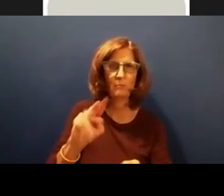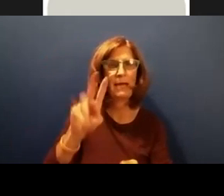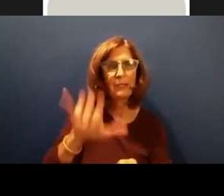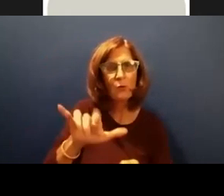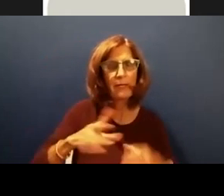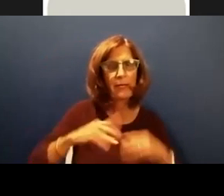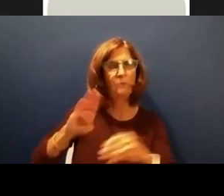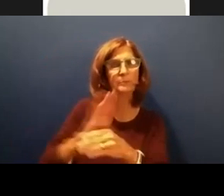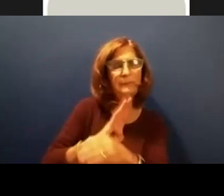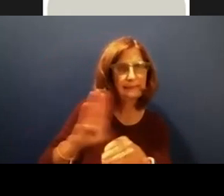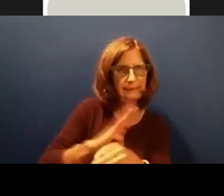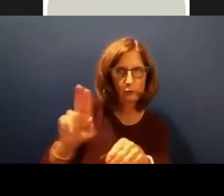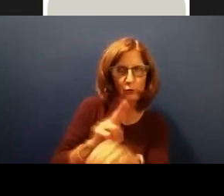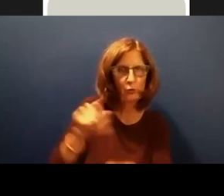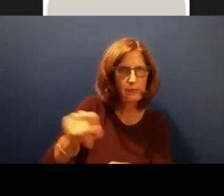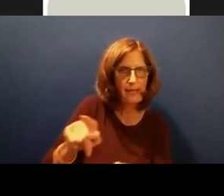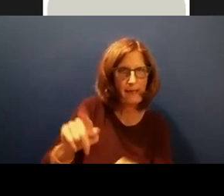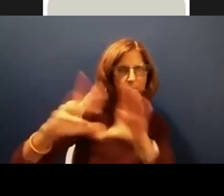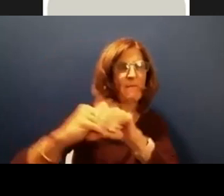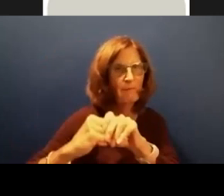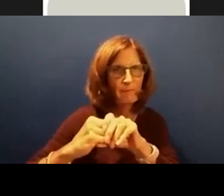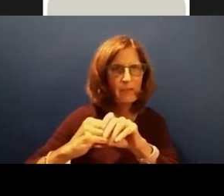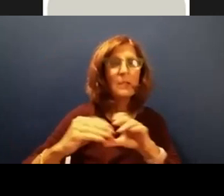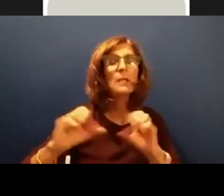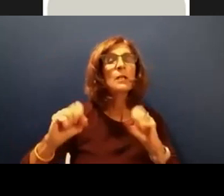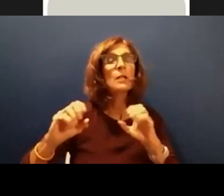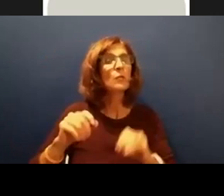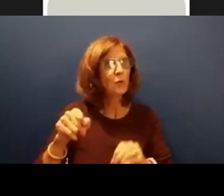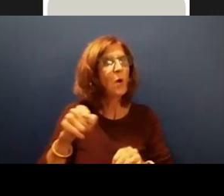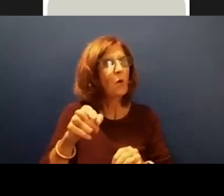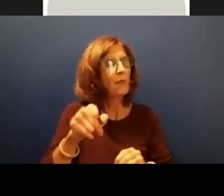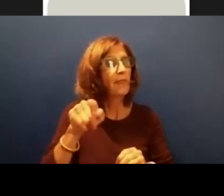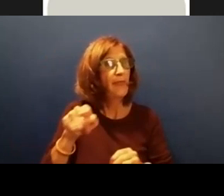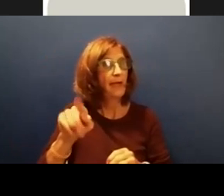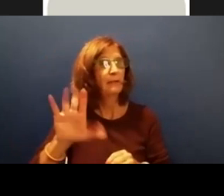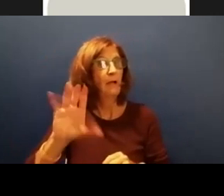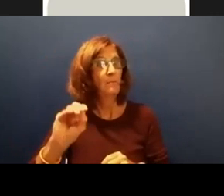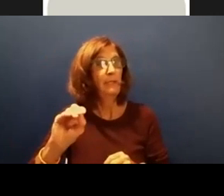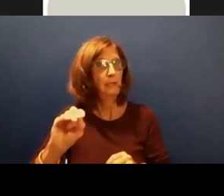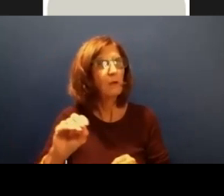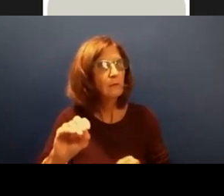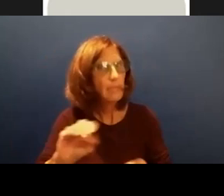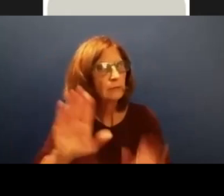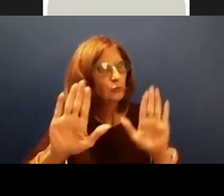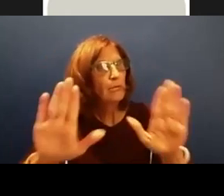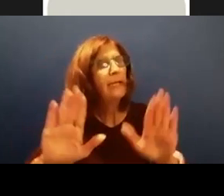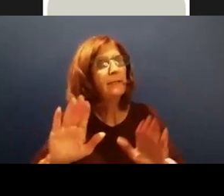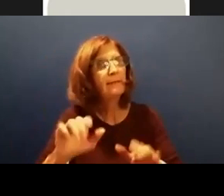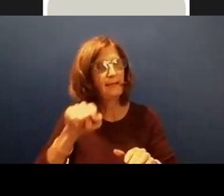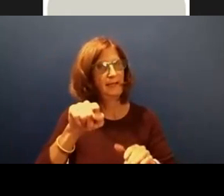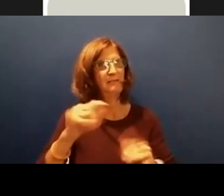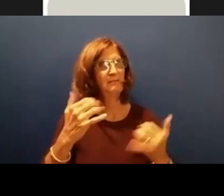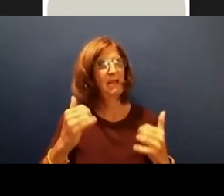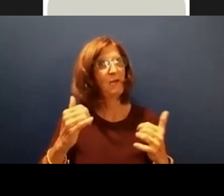process or anything like that. So, certainly acknowledge all of those positive outcomes. And it didn't include